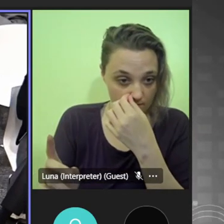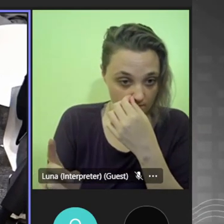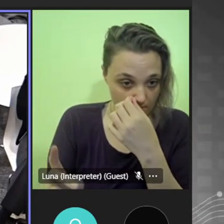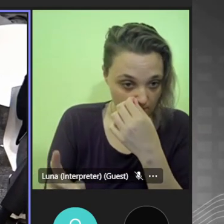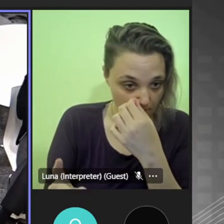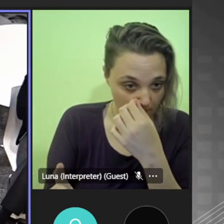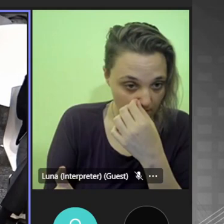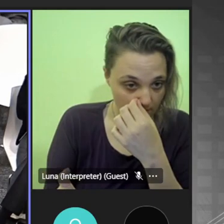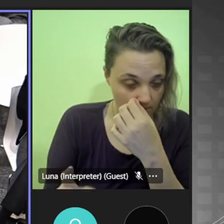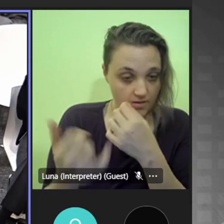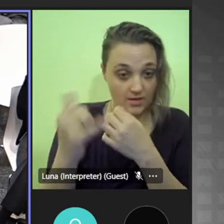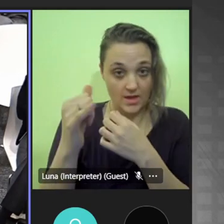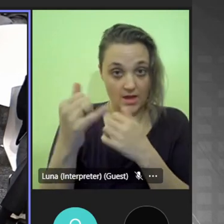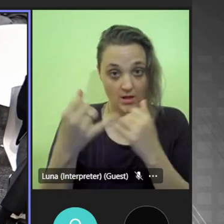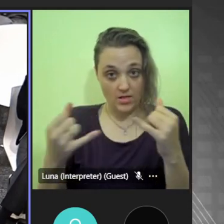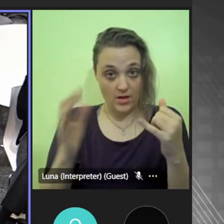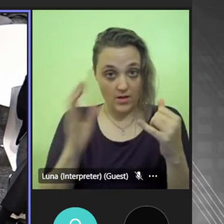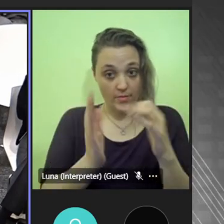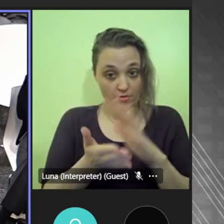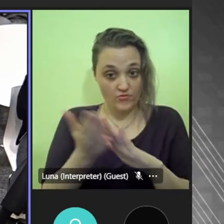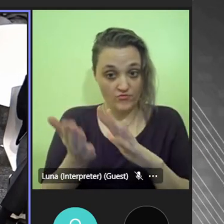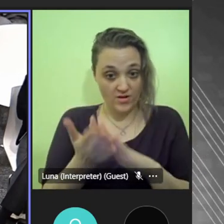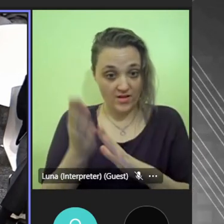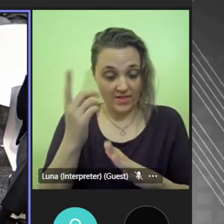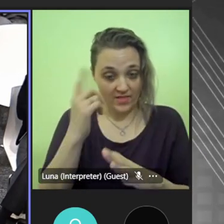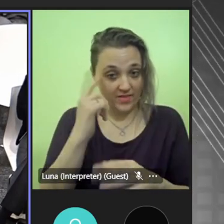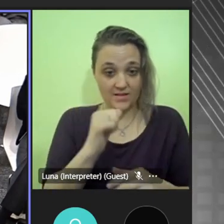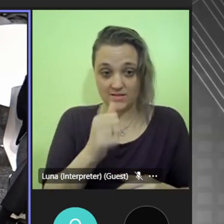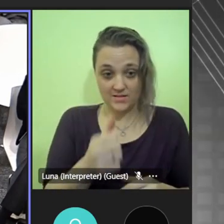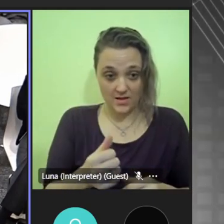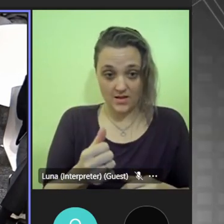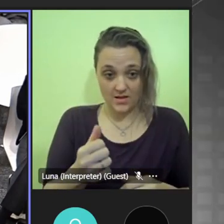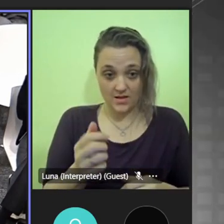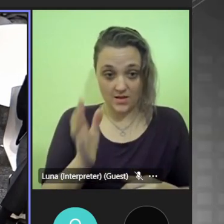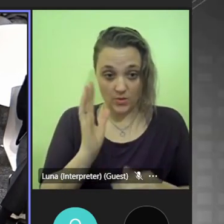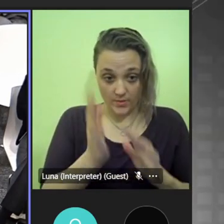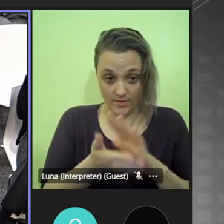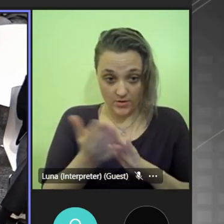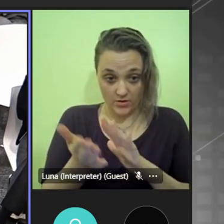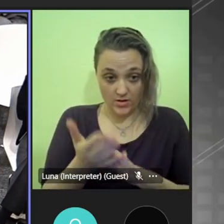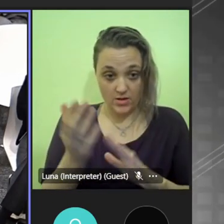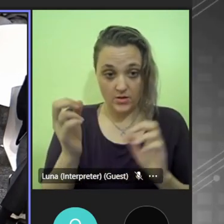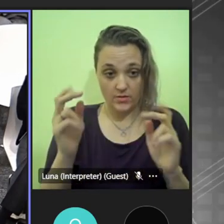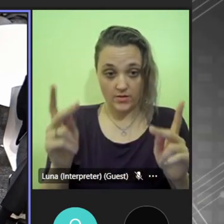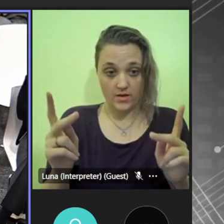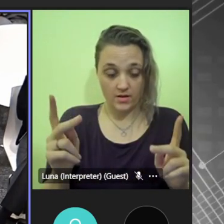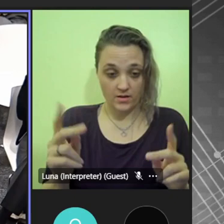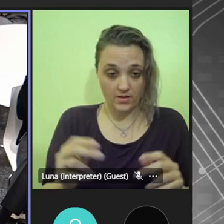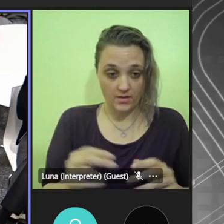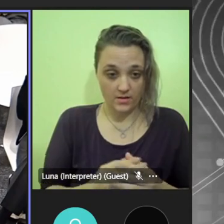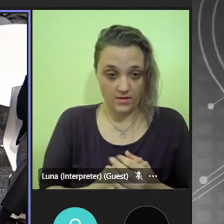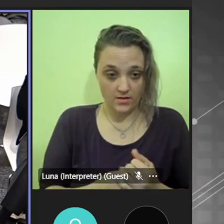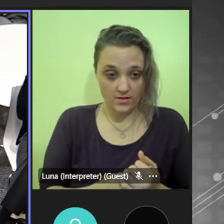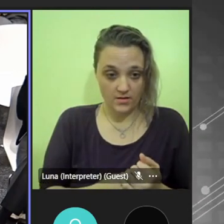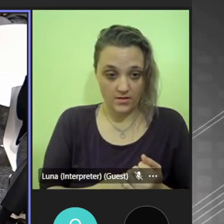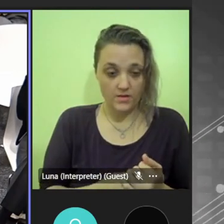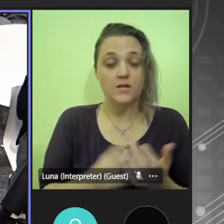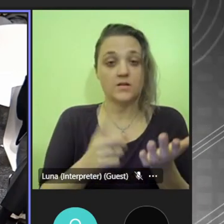I think the yard line is not running. Is the yard line running? I think it's not running. Or the yard line.